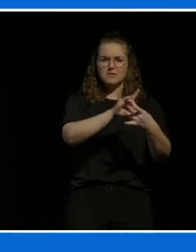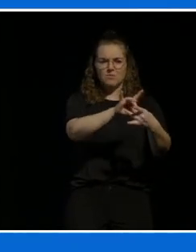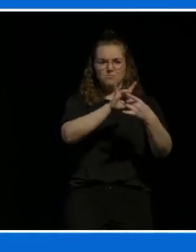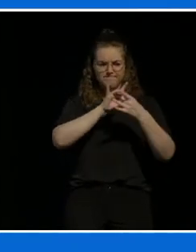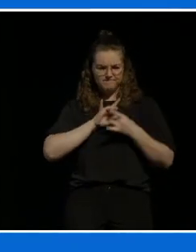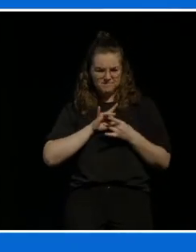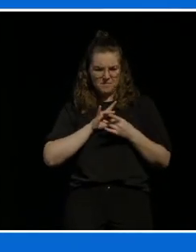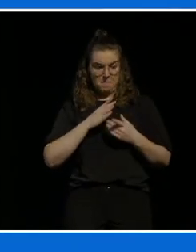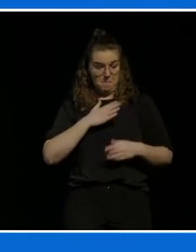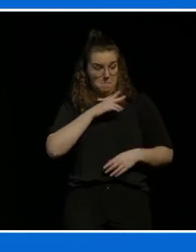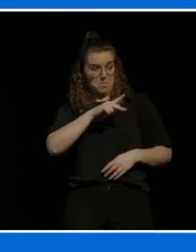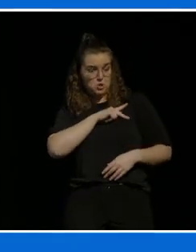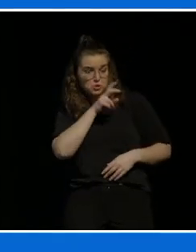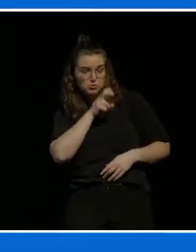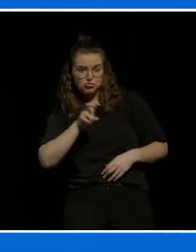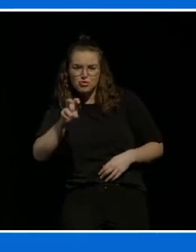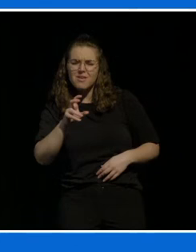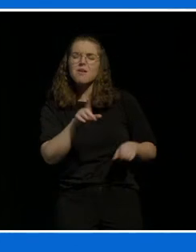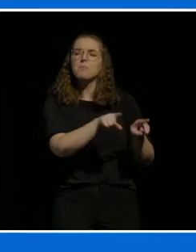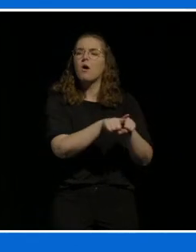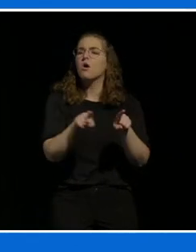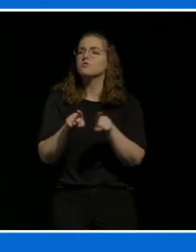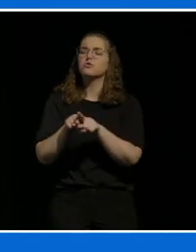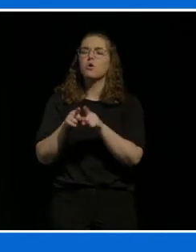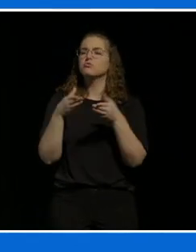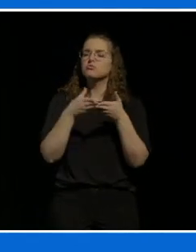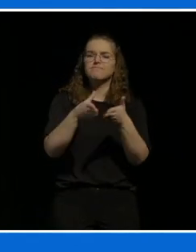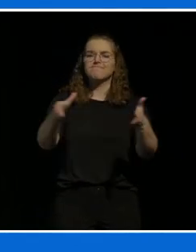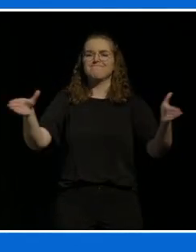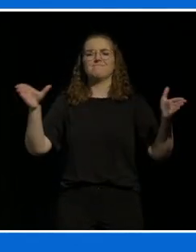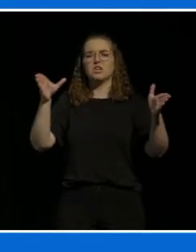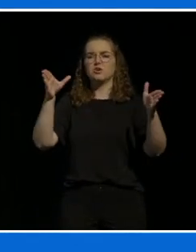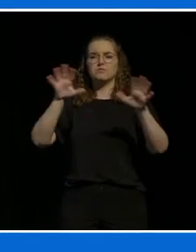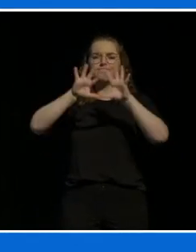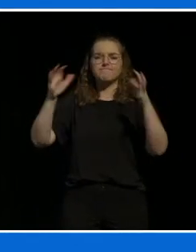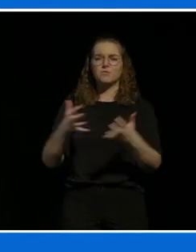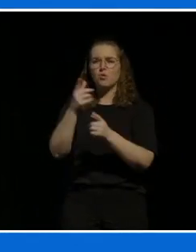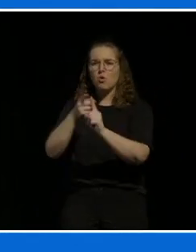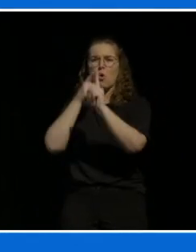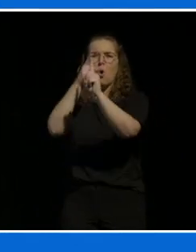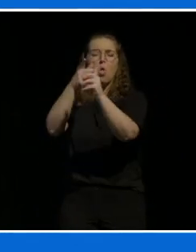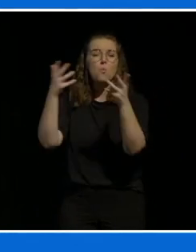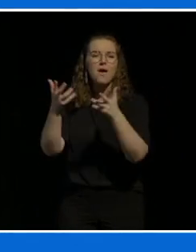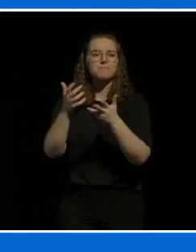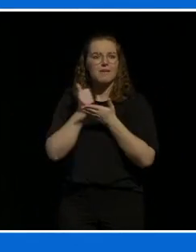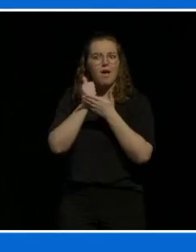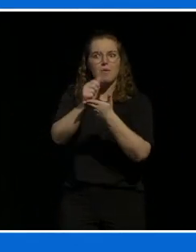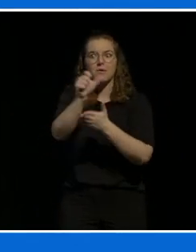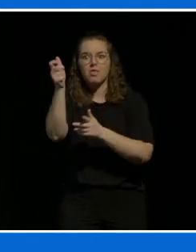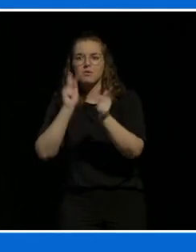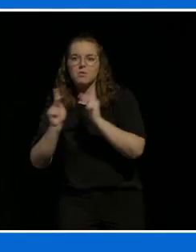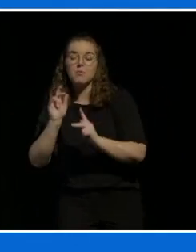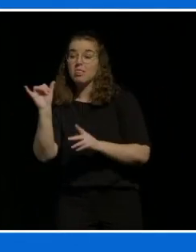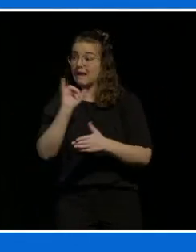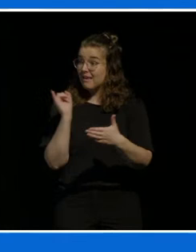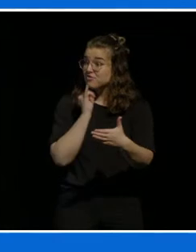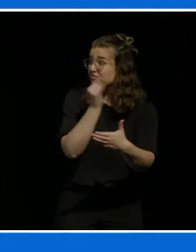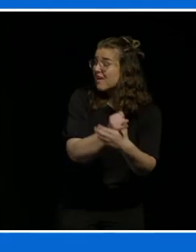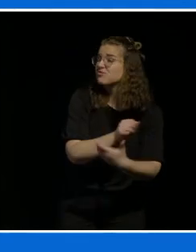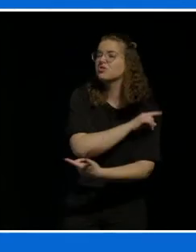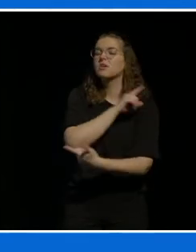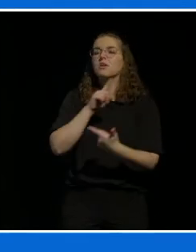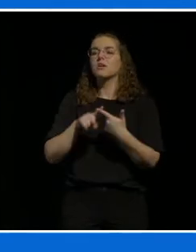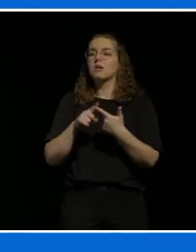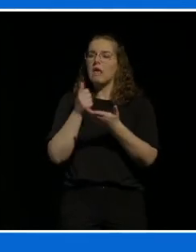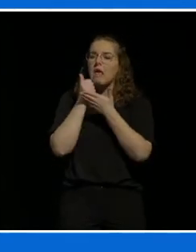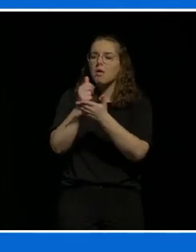personal journeys, but also to a greater goal of helping others. You mentioned specifically interventions. You mentioned specifically